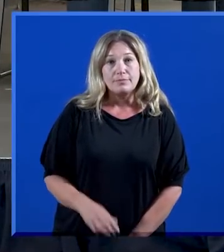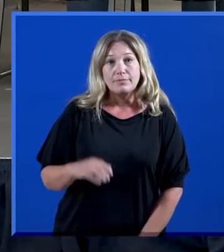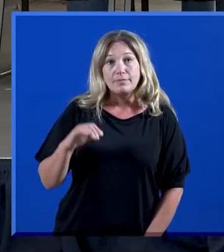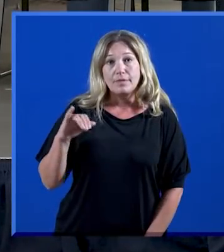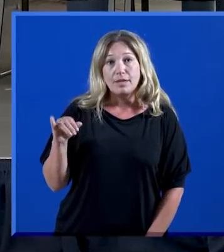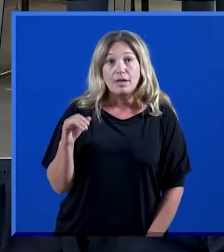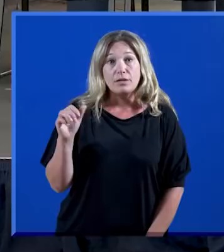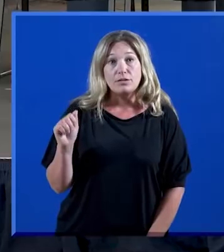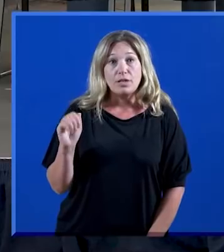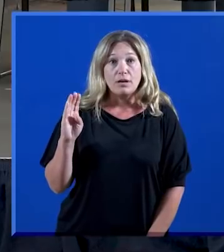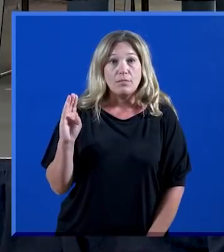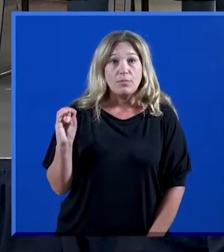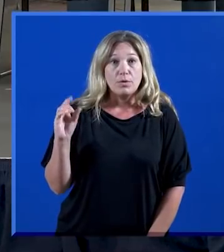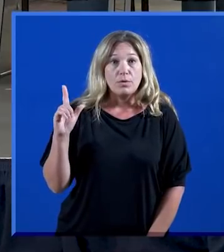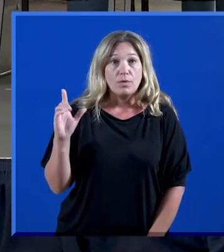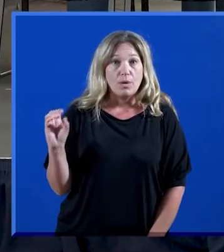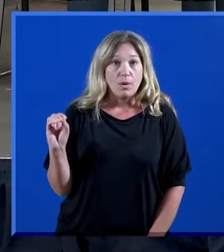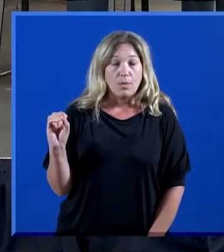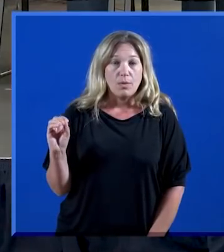Jabulo Makise.